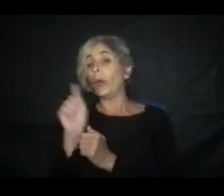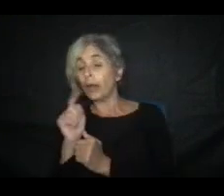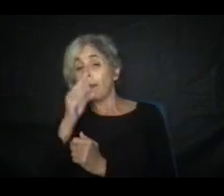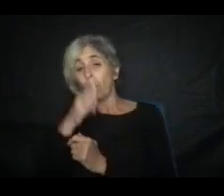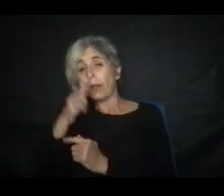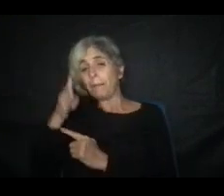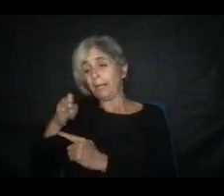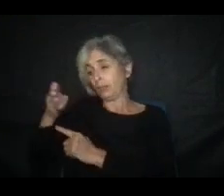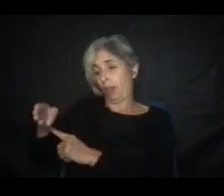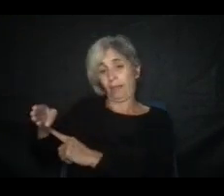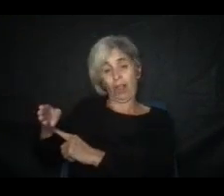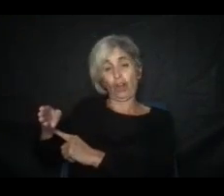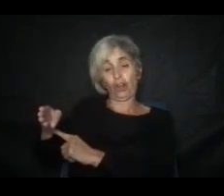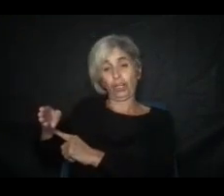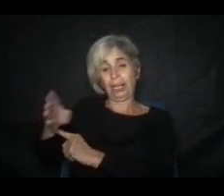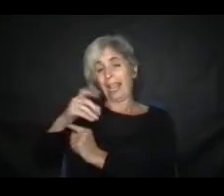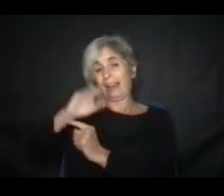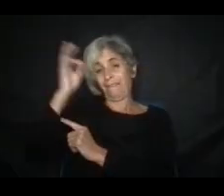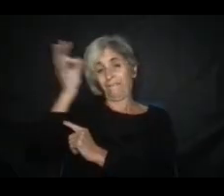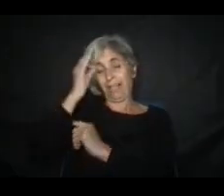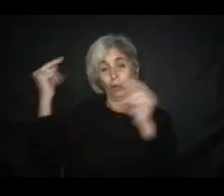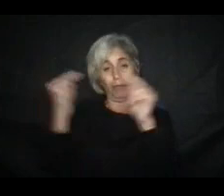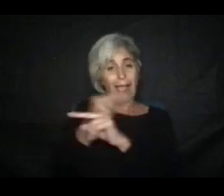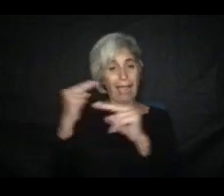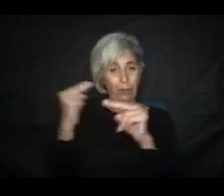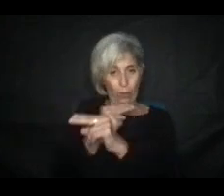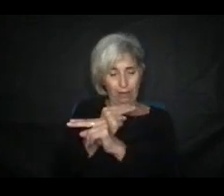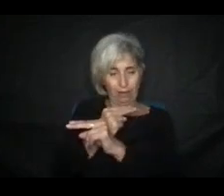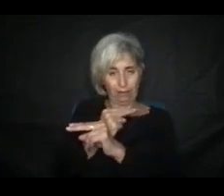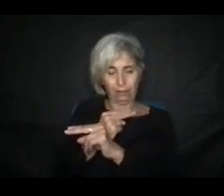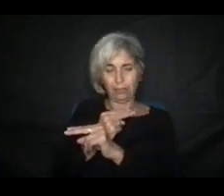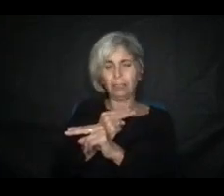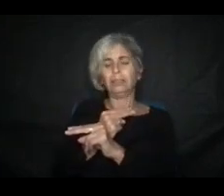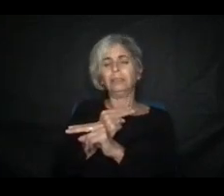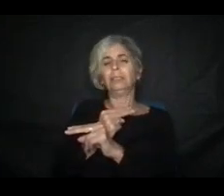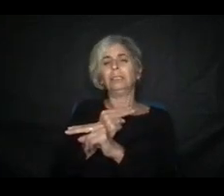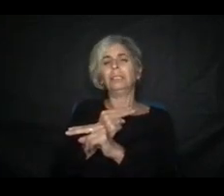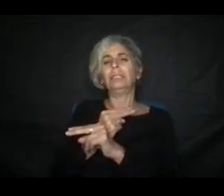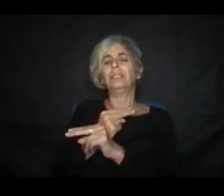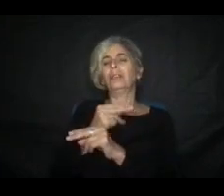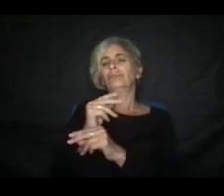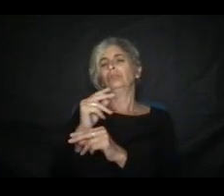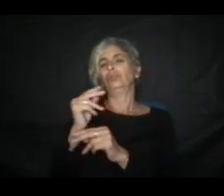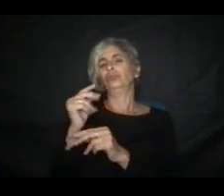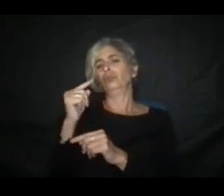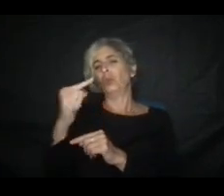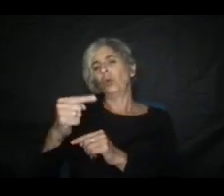Boulevard and Federal Highway, a couple of blocks in each direction.